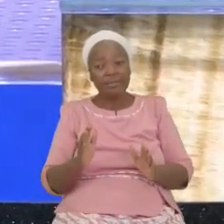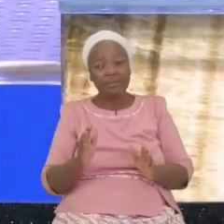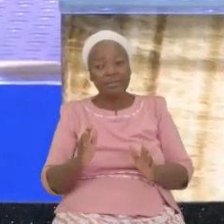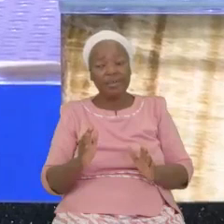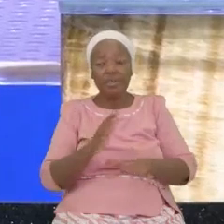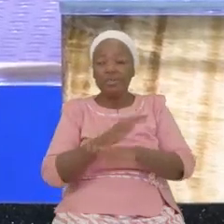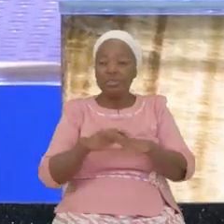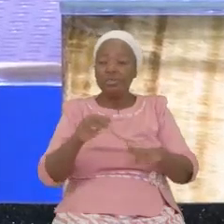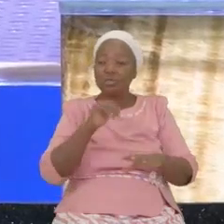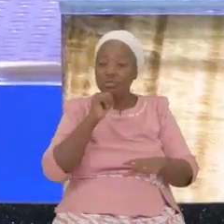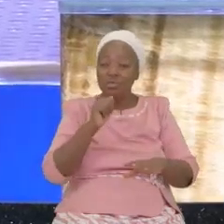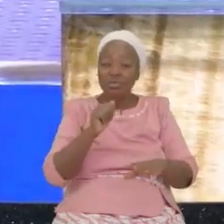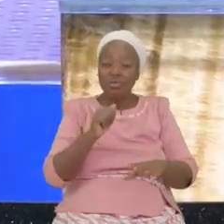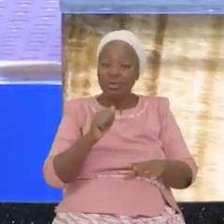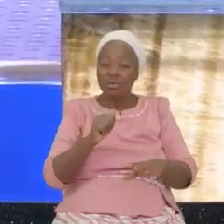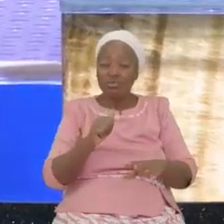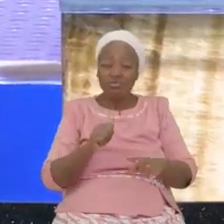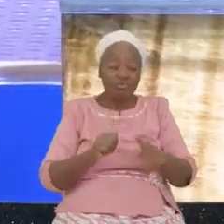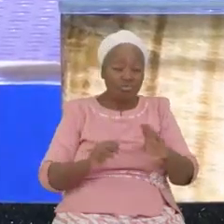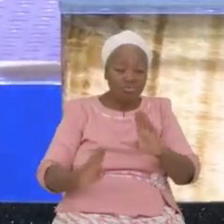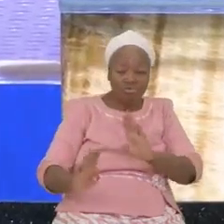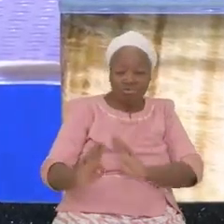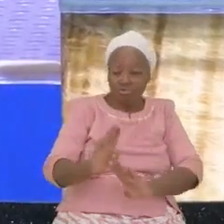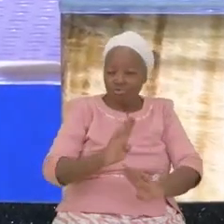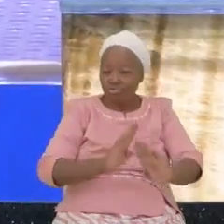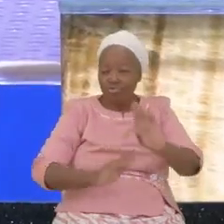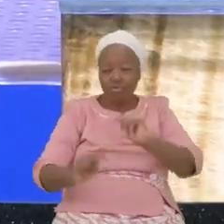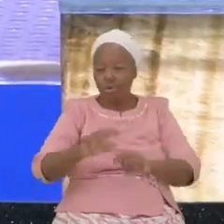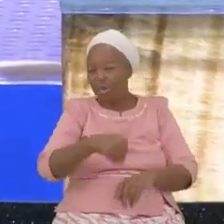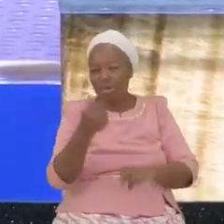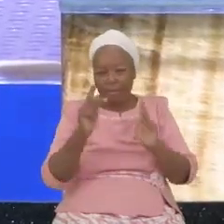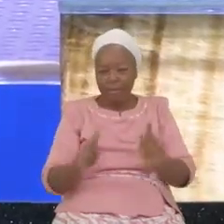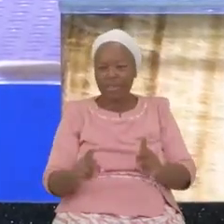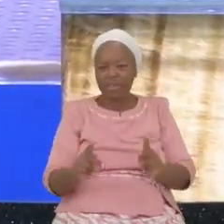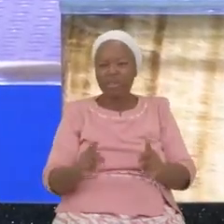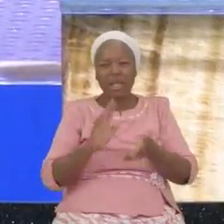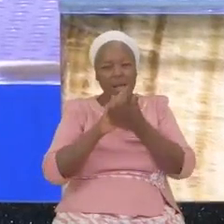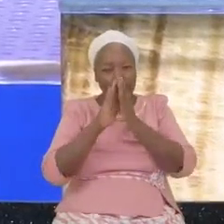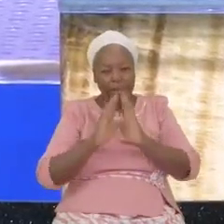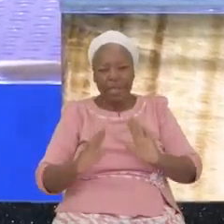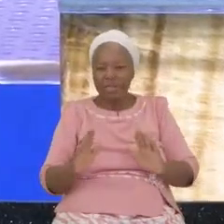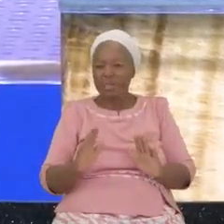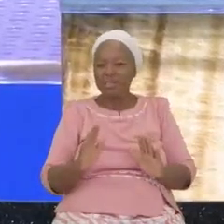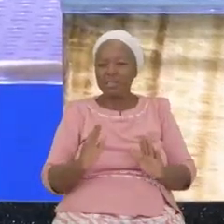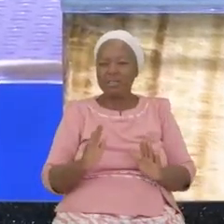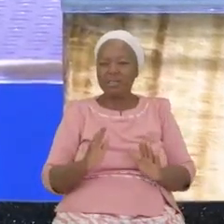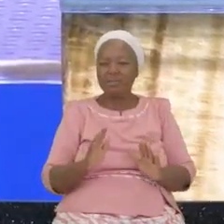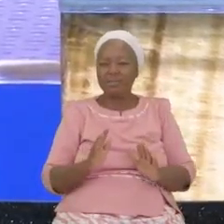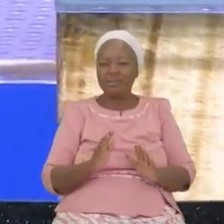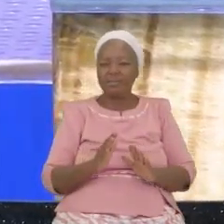does not torture the other person. Peace.